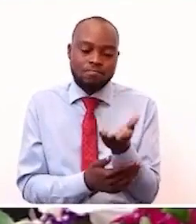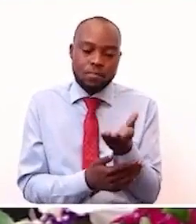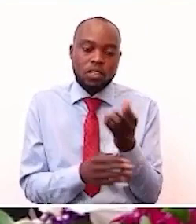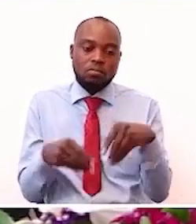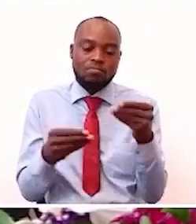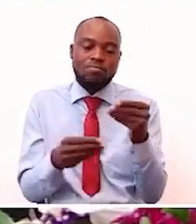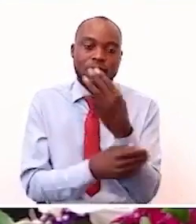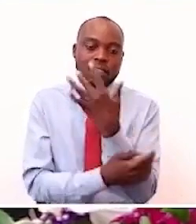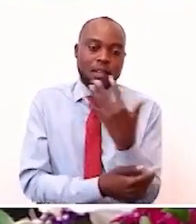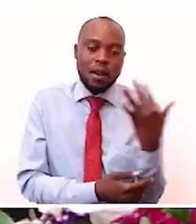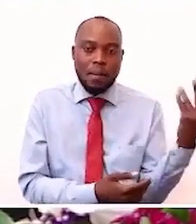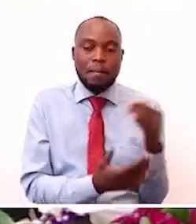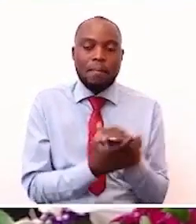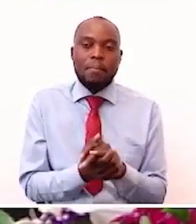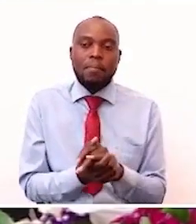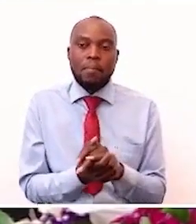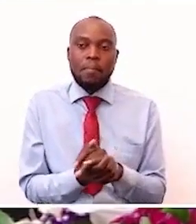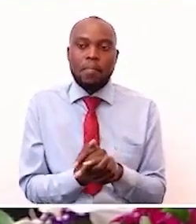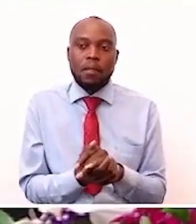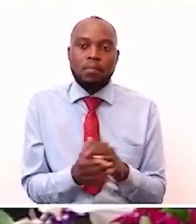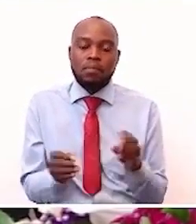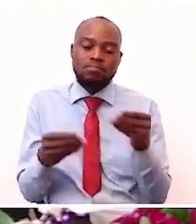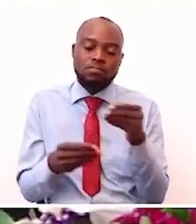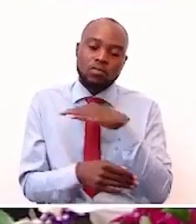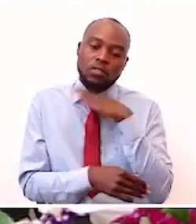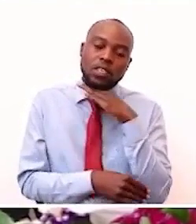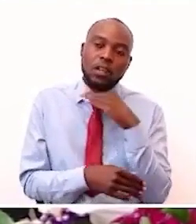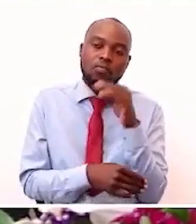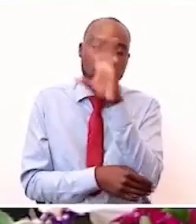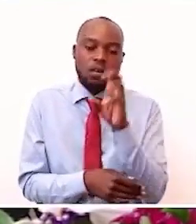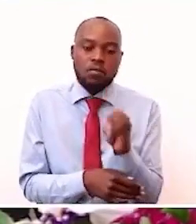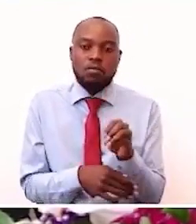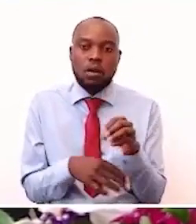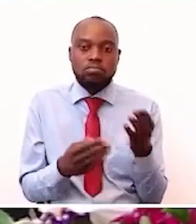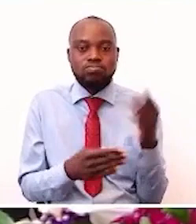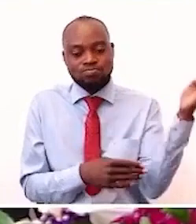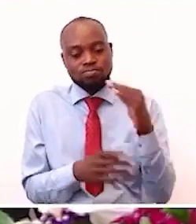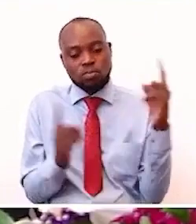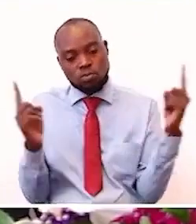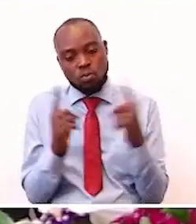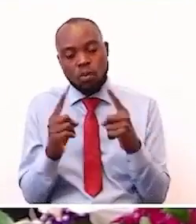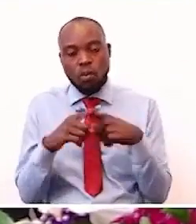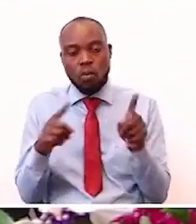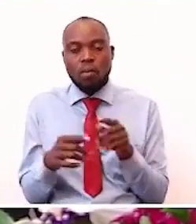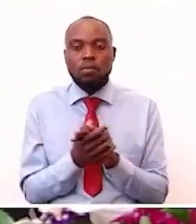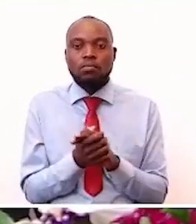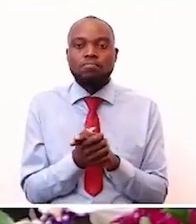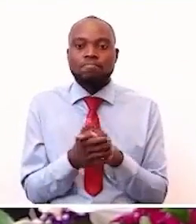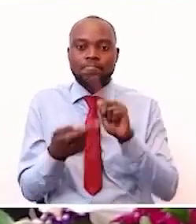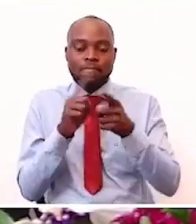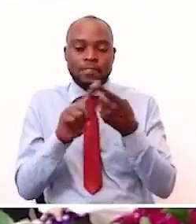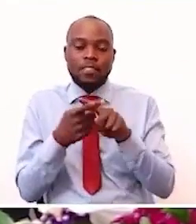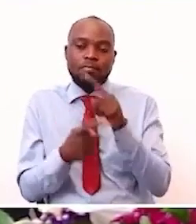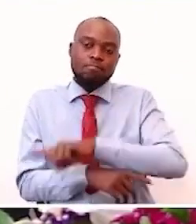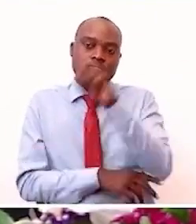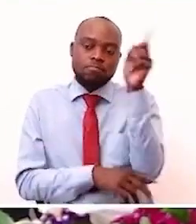economic crimes. We have put in place a potential for Africa to be able to confront, especially the multinational corporations that